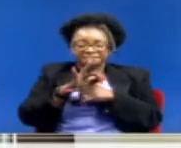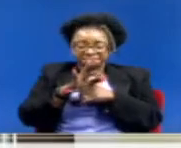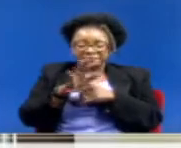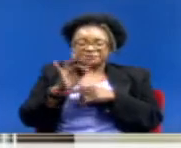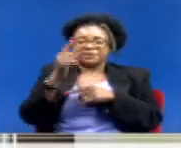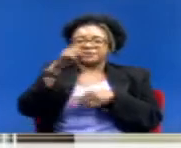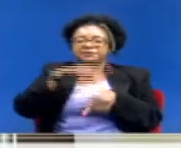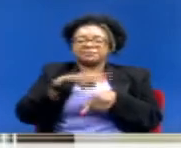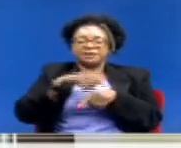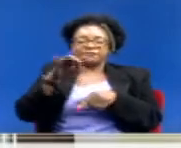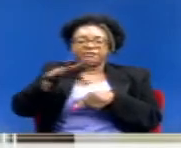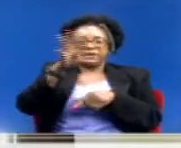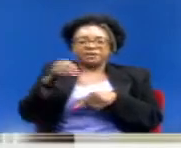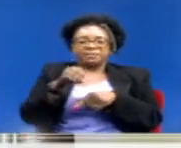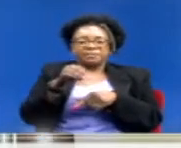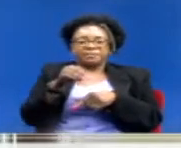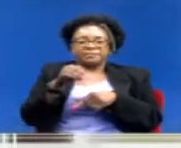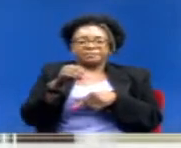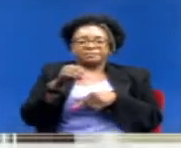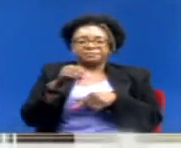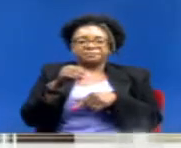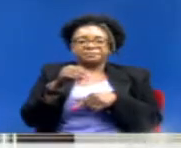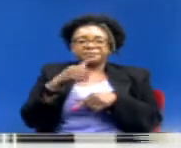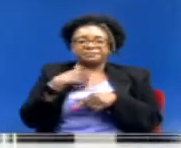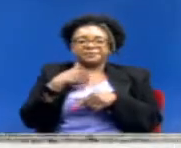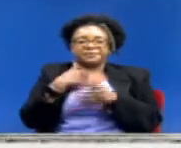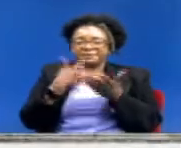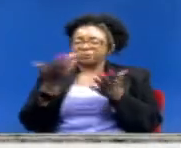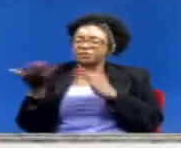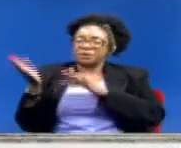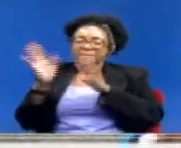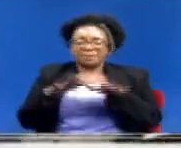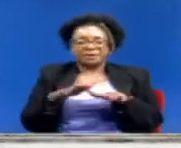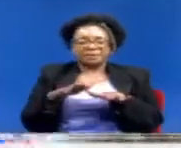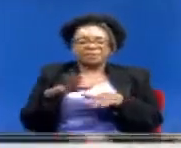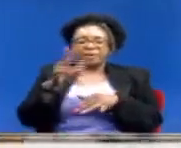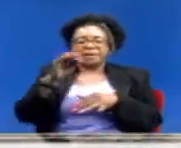and I really want to come back. Elijah Ugo, NTV Sport.